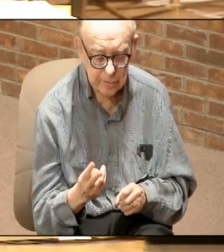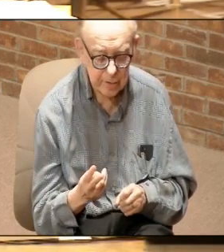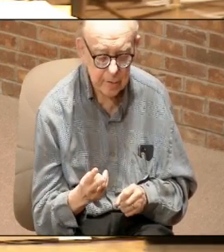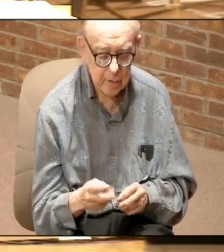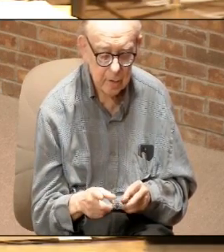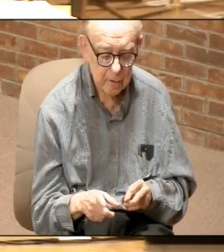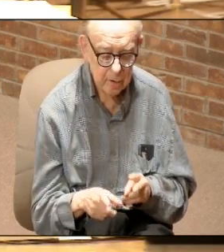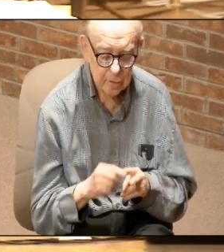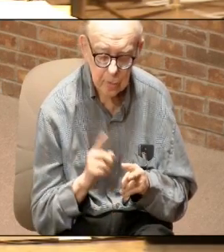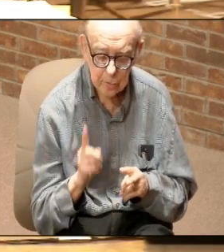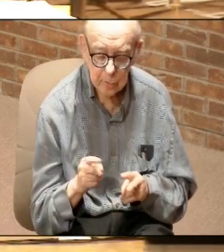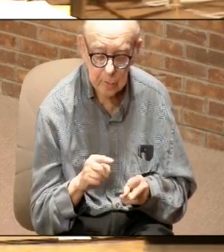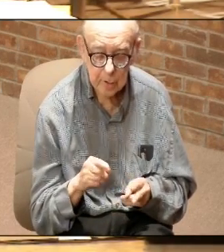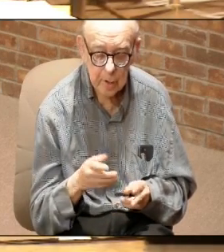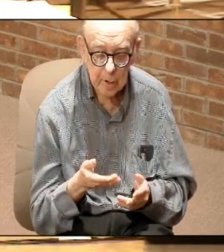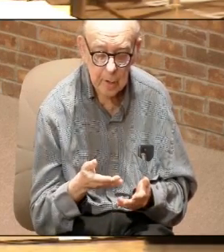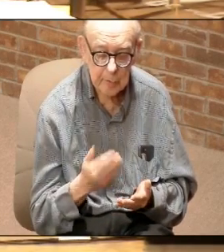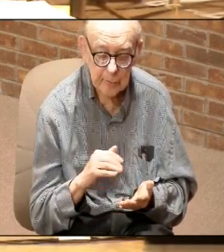Messiah before he dies.